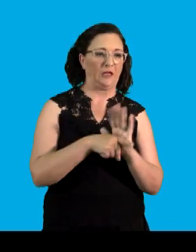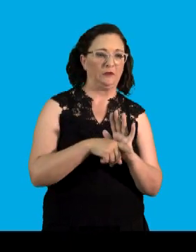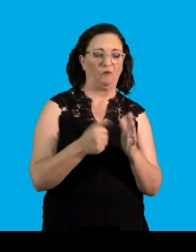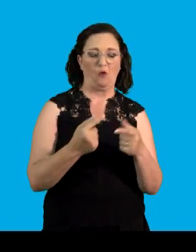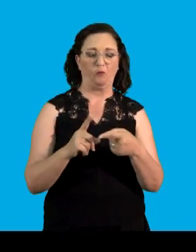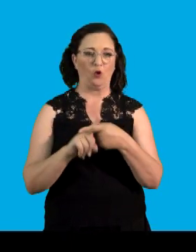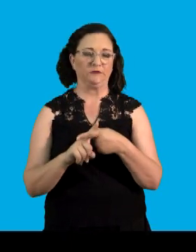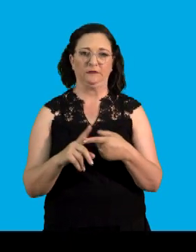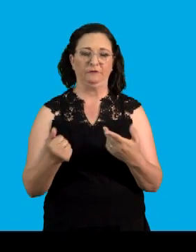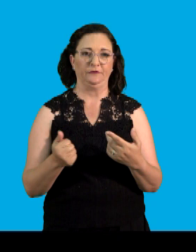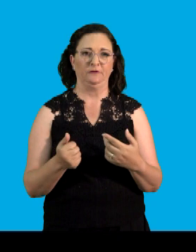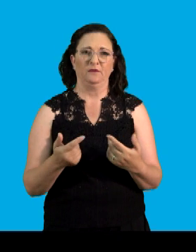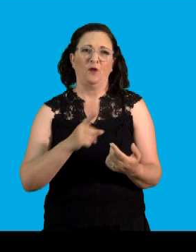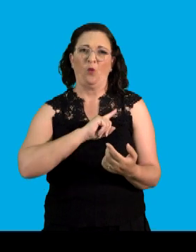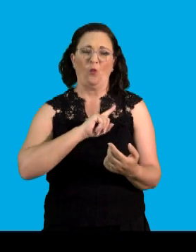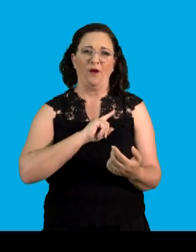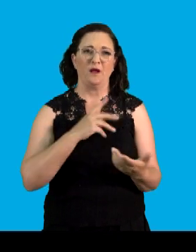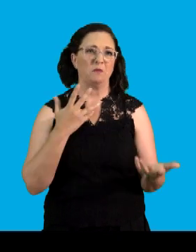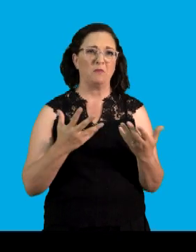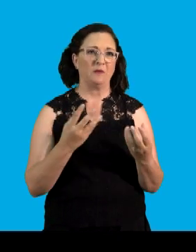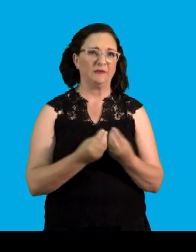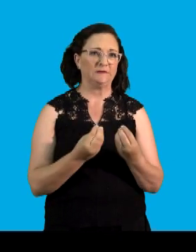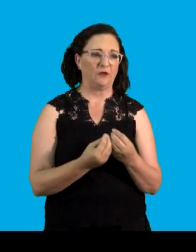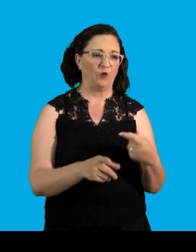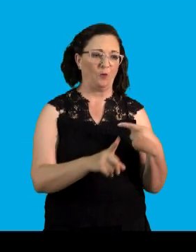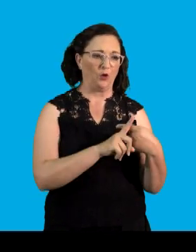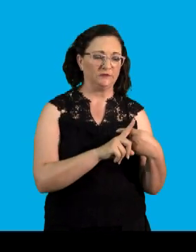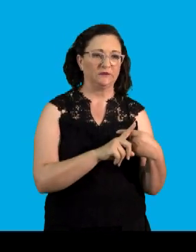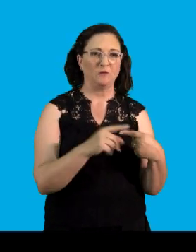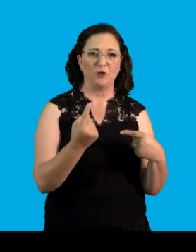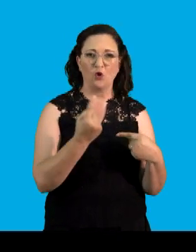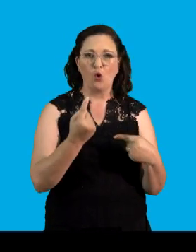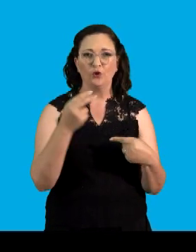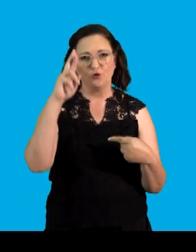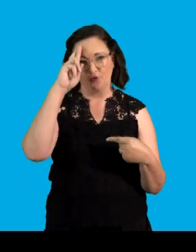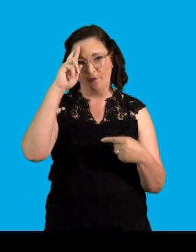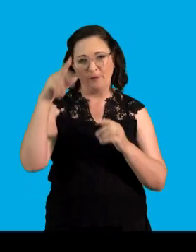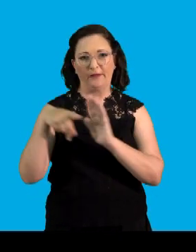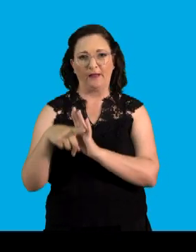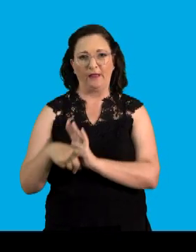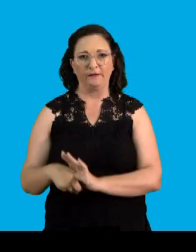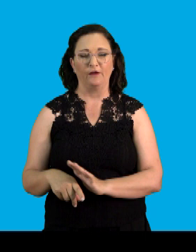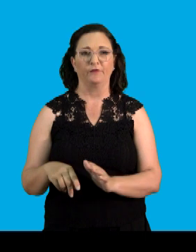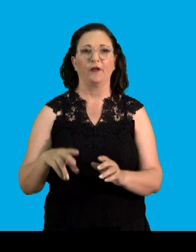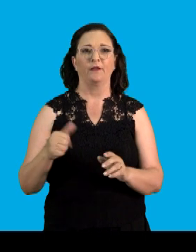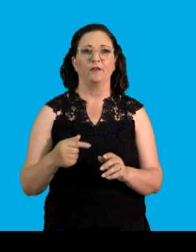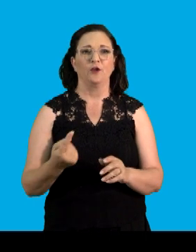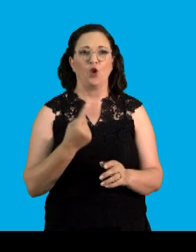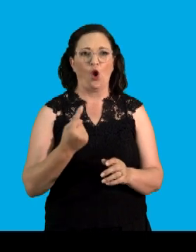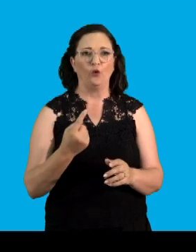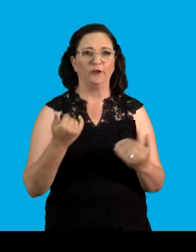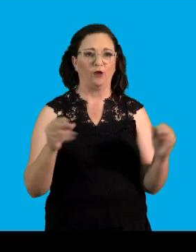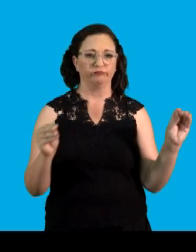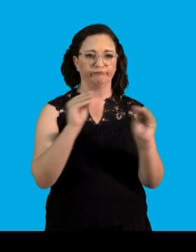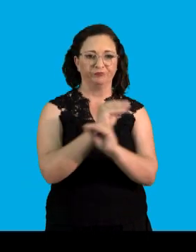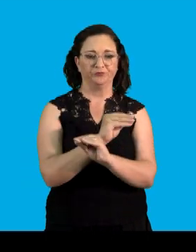these are negatives or positives. Why? Because sometimes you might write positives, but you only remember the negatives and you'll be marked wrong for writing the